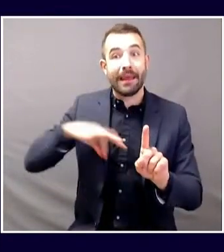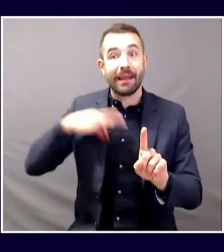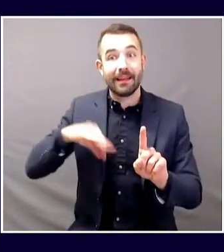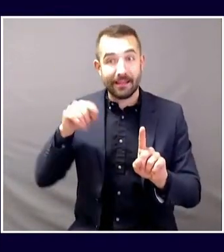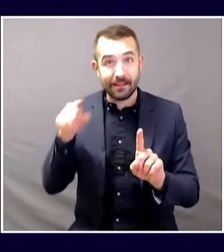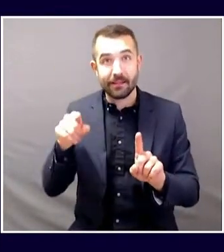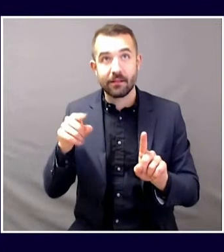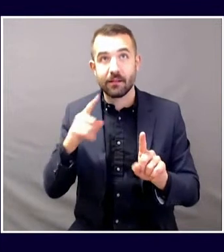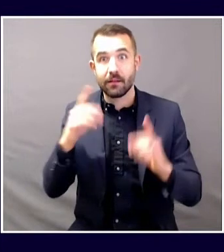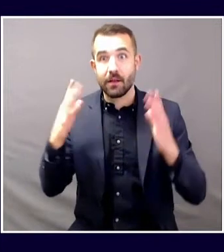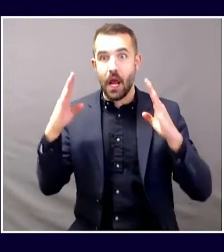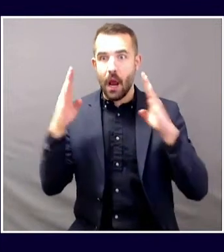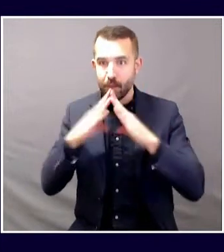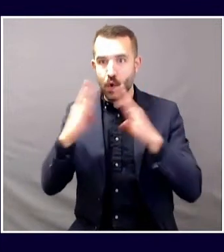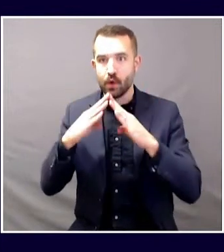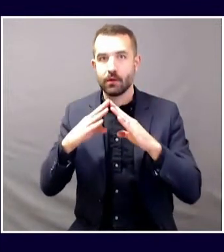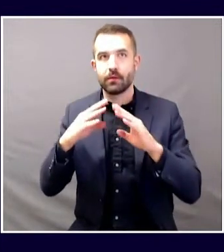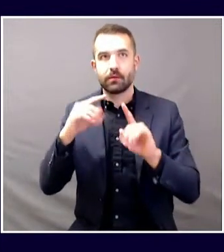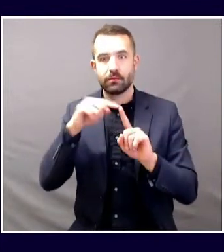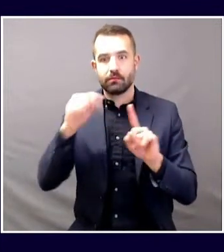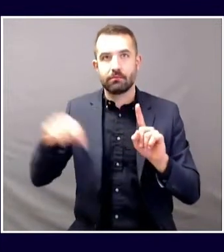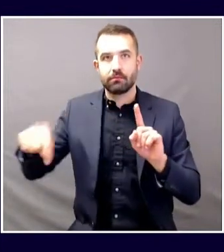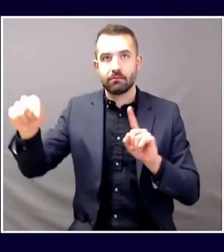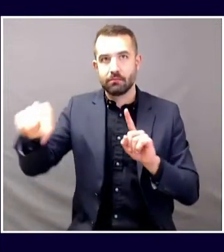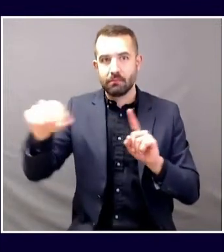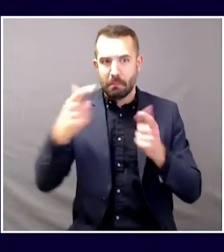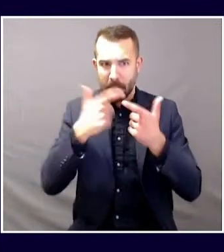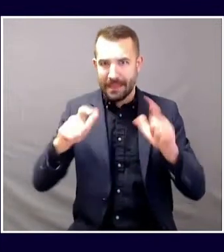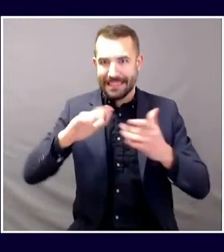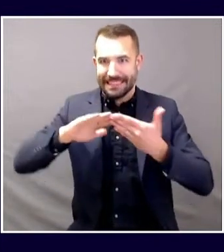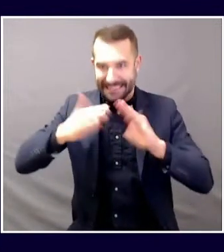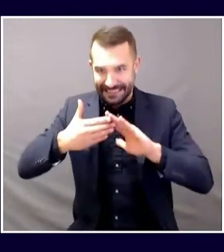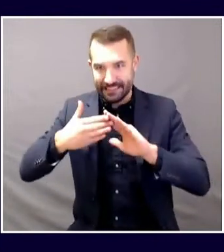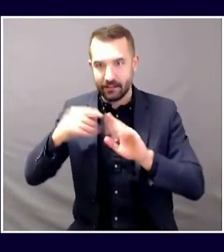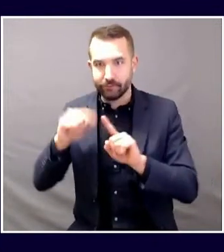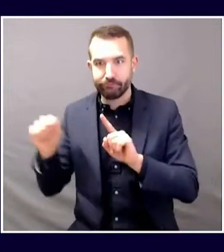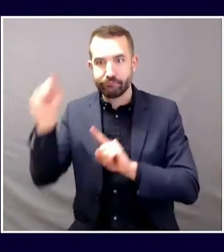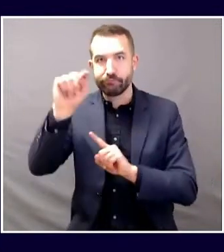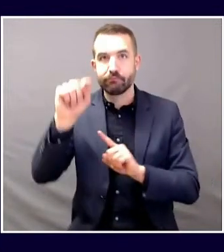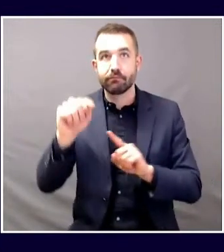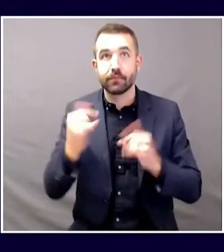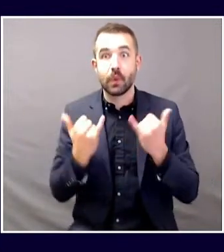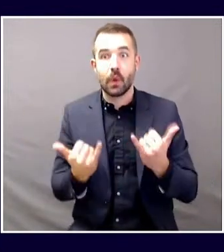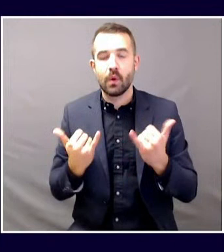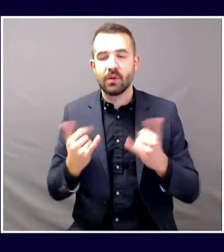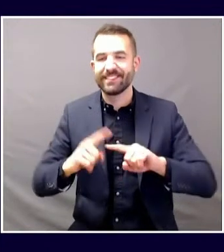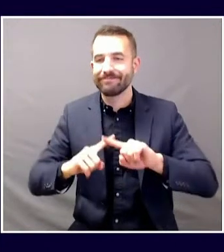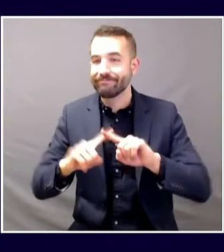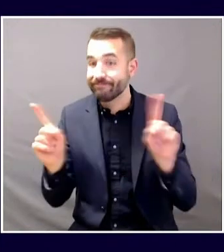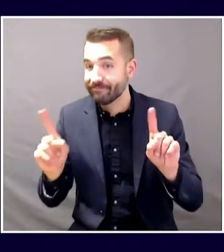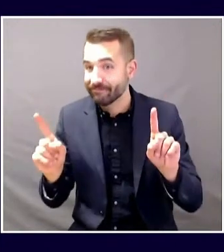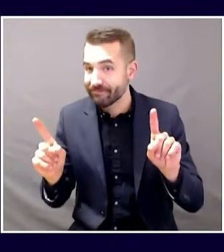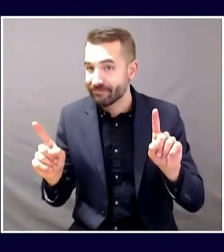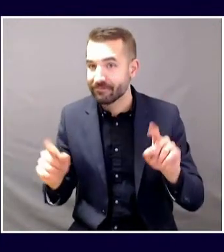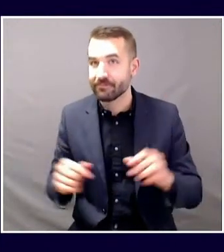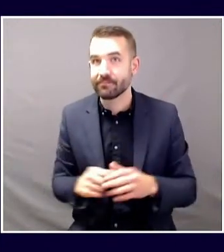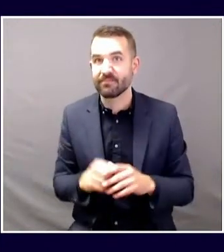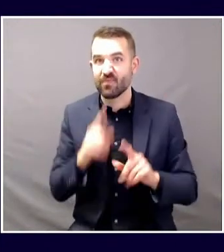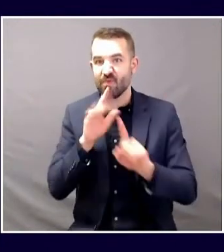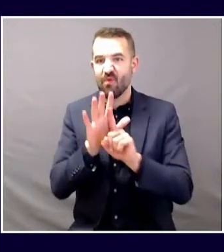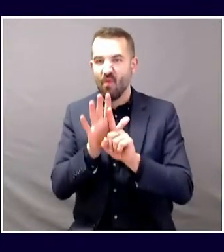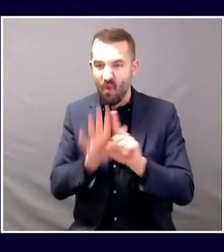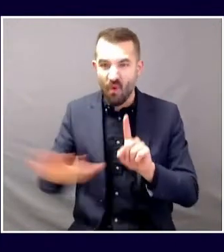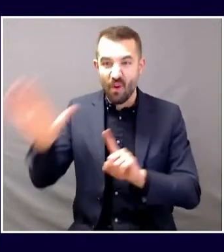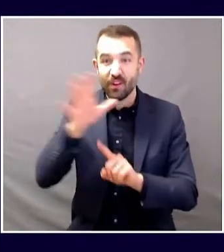areas. But today, the pandemic has changed, and it is not just an urban phenomenon, it is equally